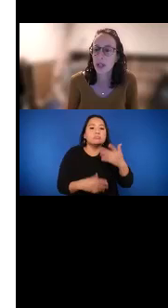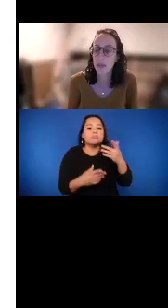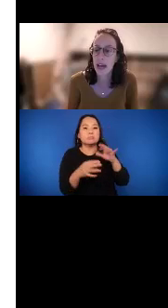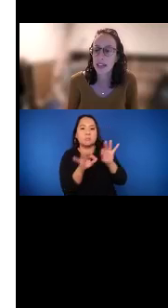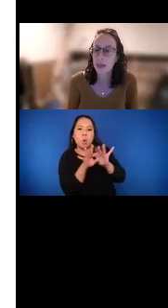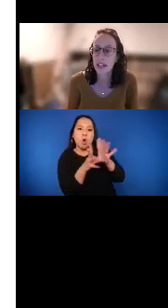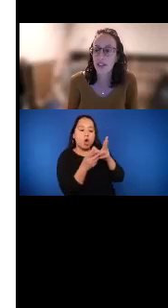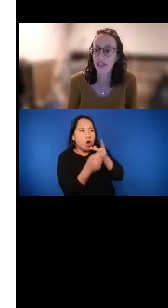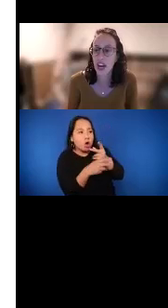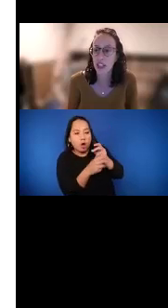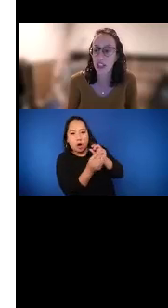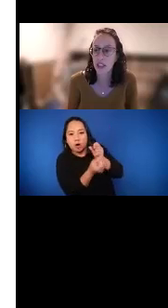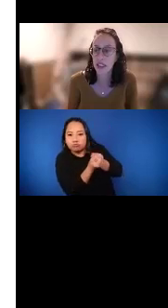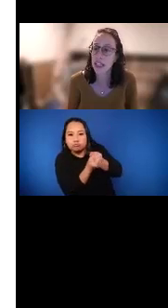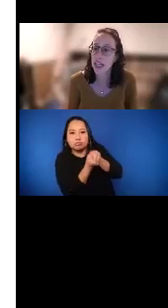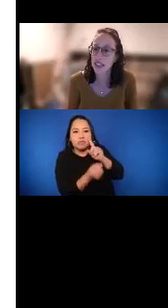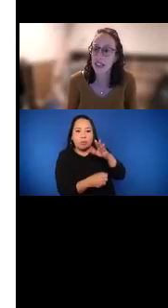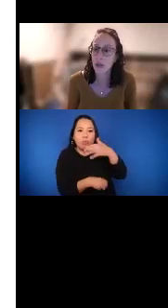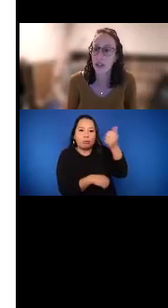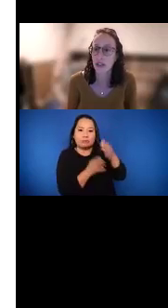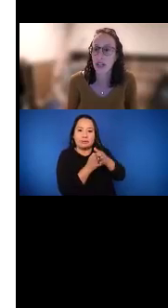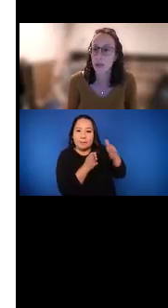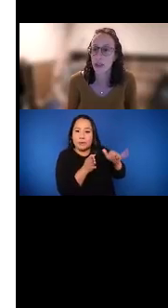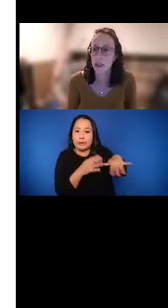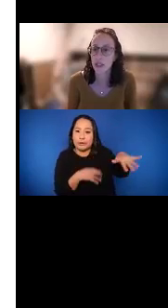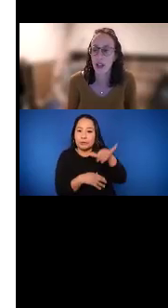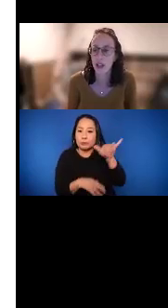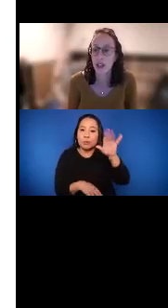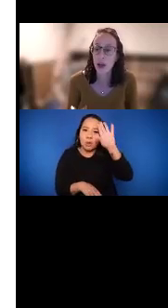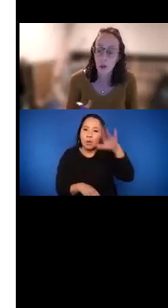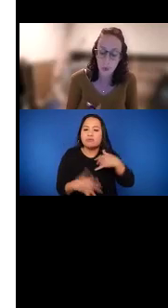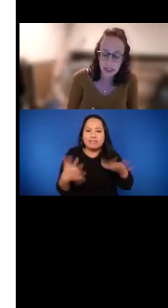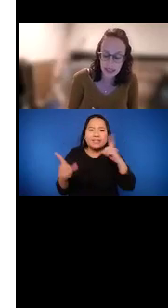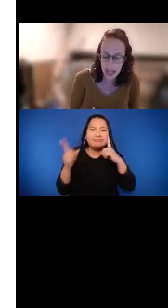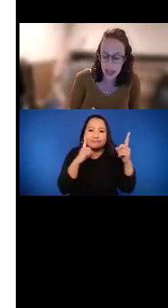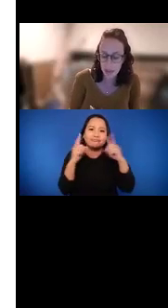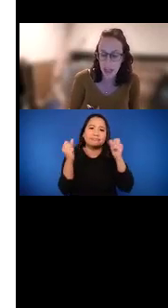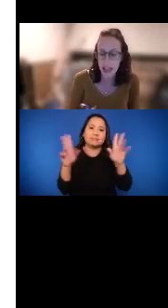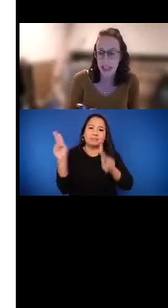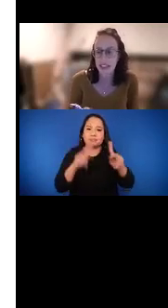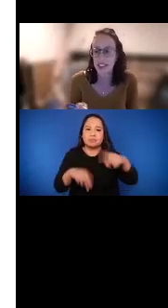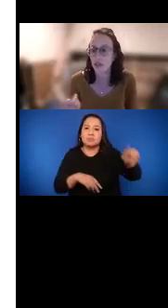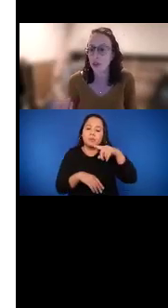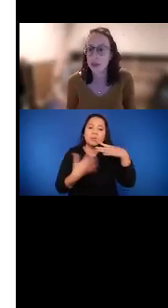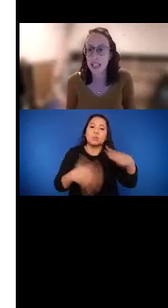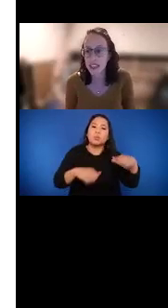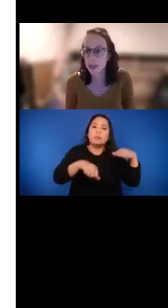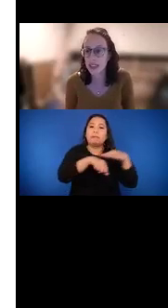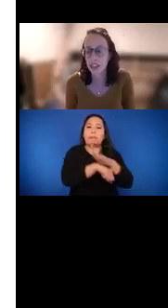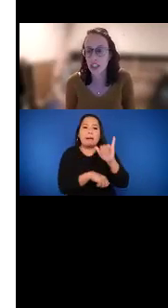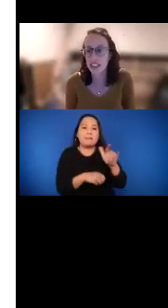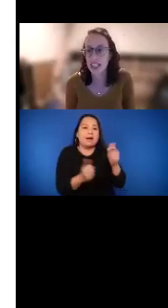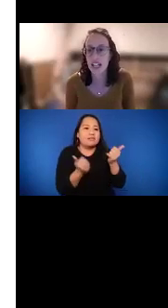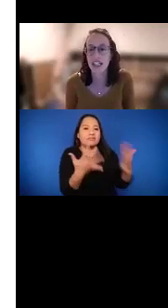folks who were impacted by the fires connecting with their neighbors on WhatsApp and group